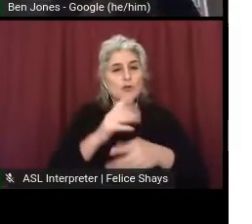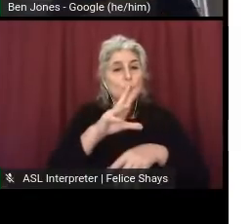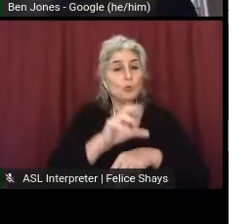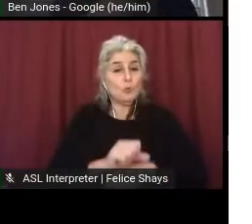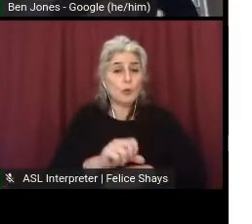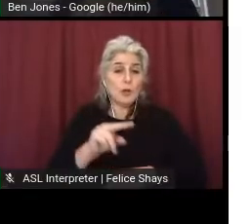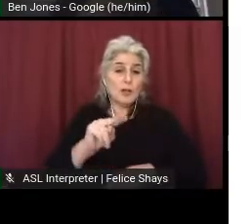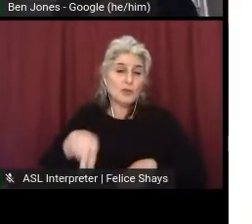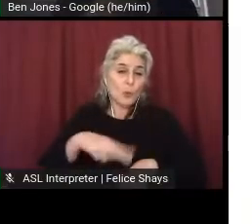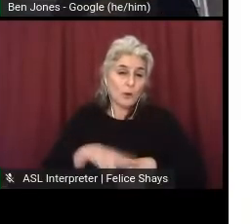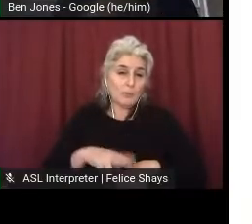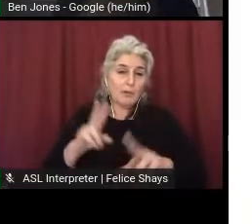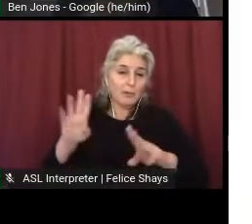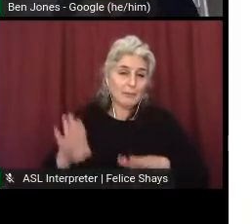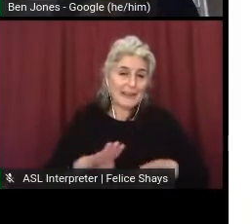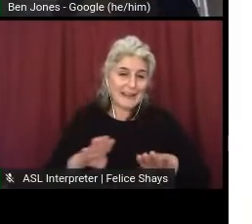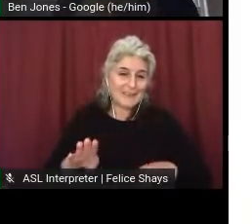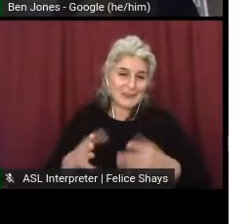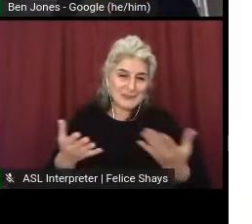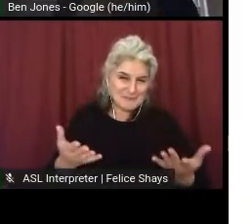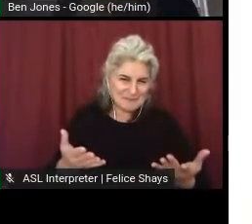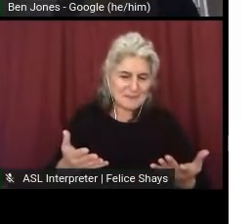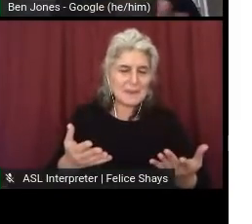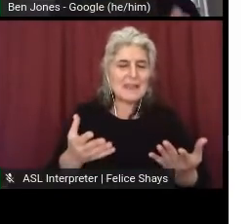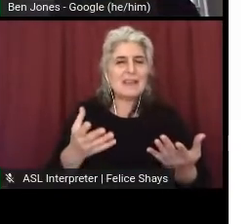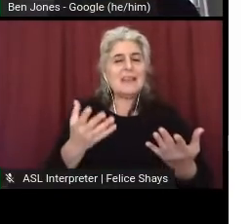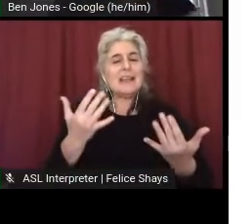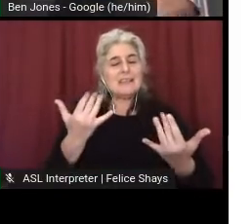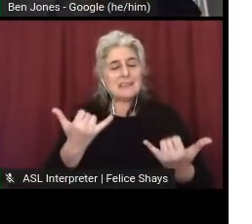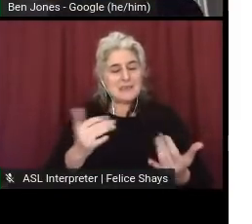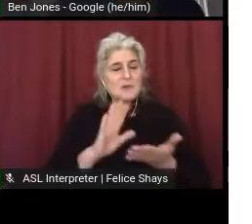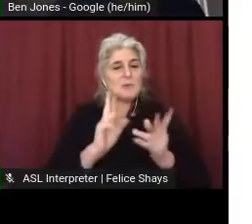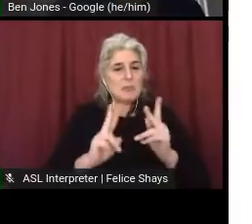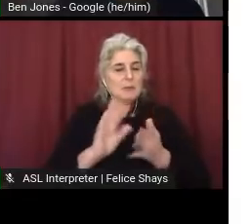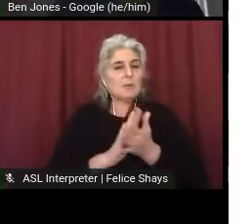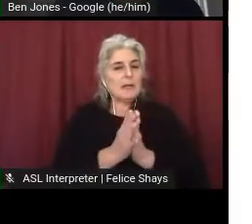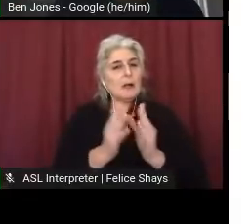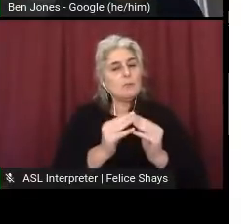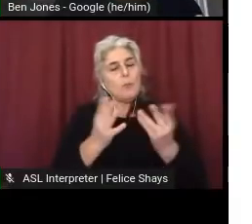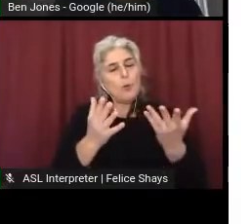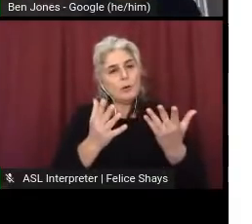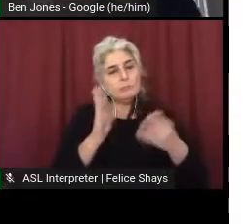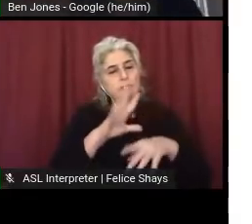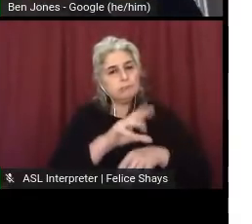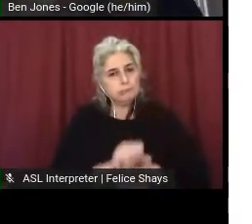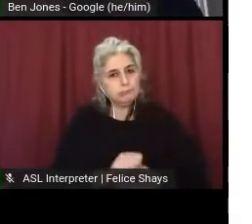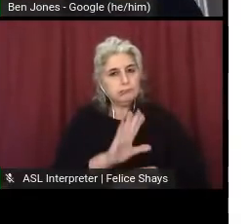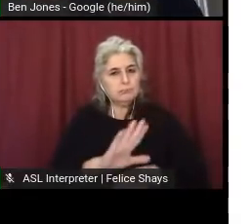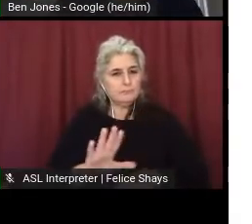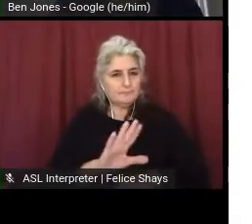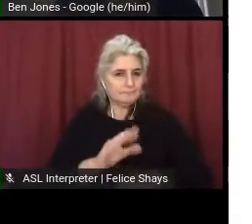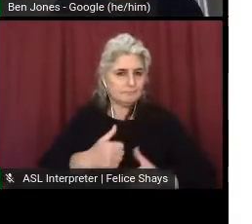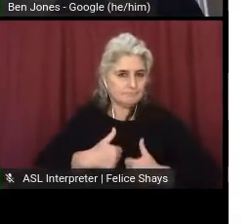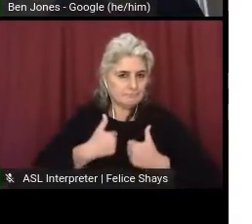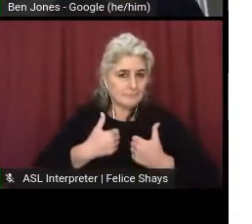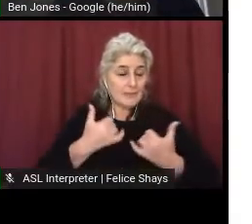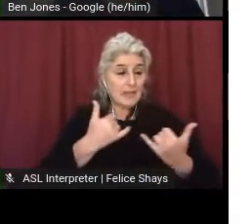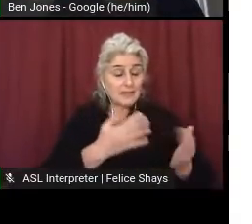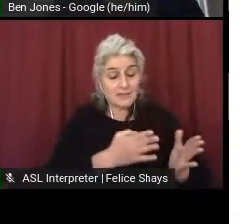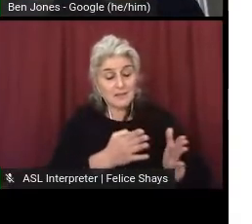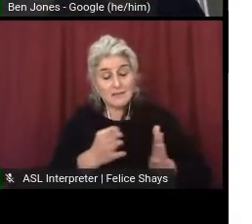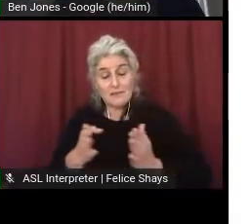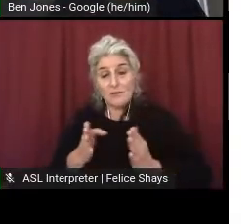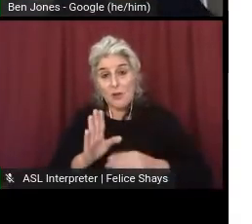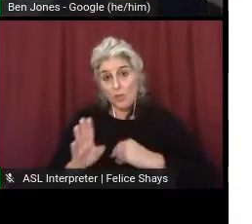in are in this mode of sort of stabilization. Over the course of the summer and into the fall, with a big shift for back